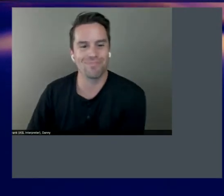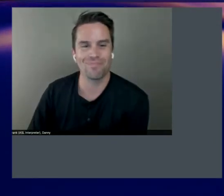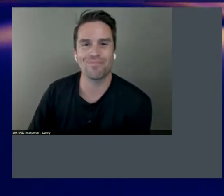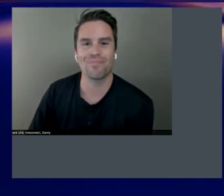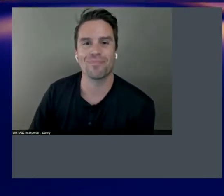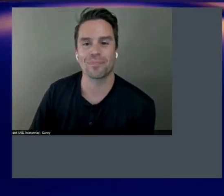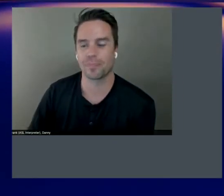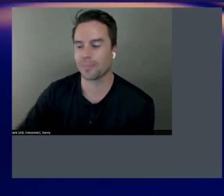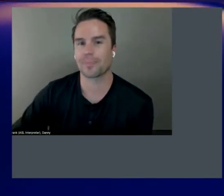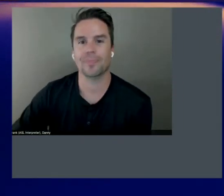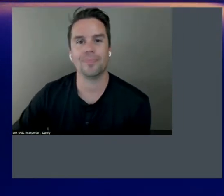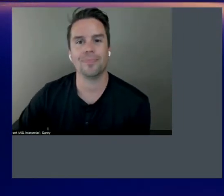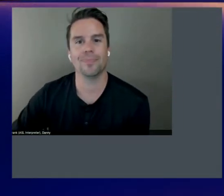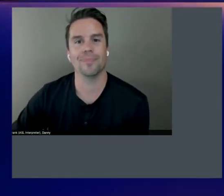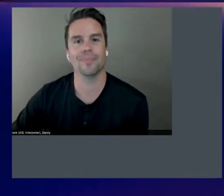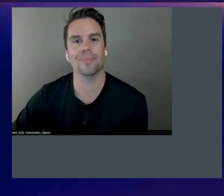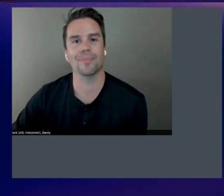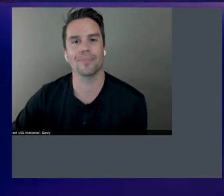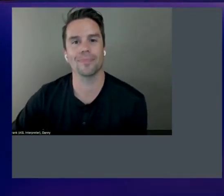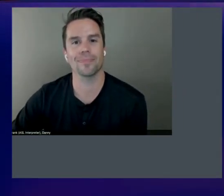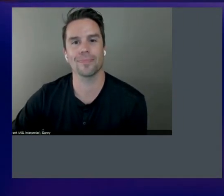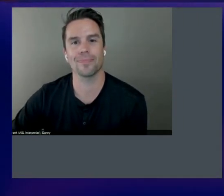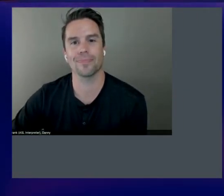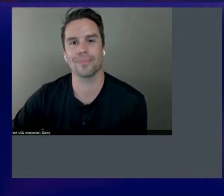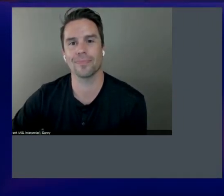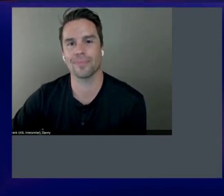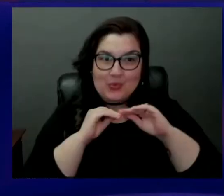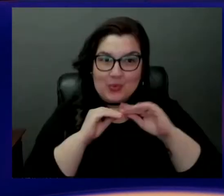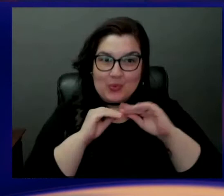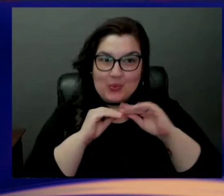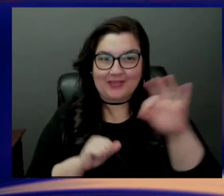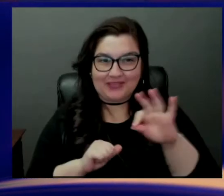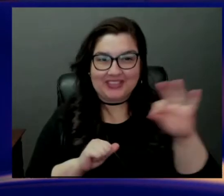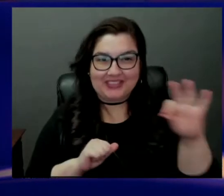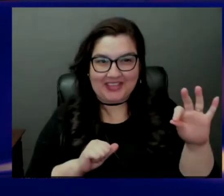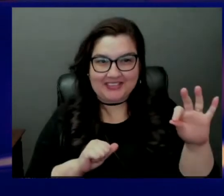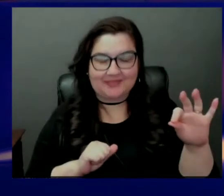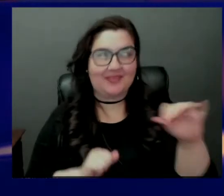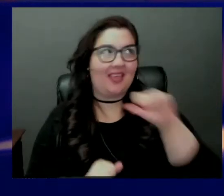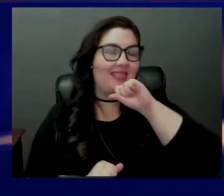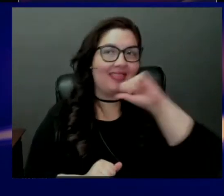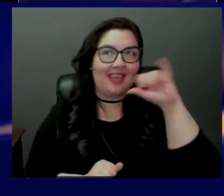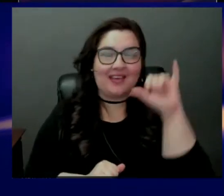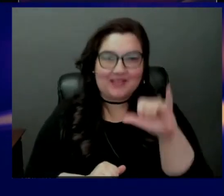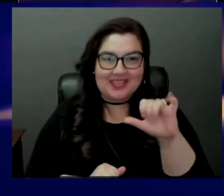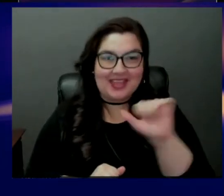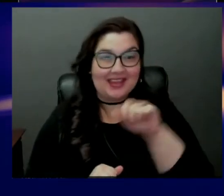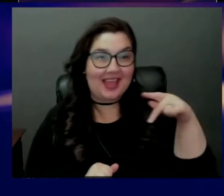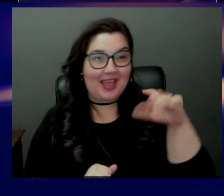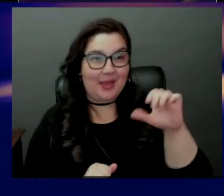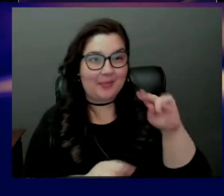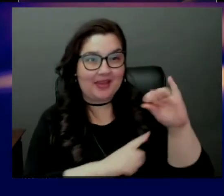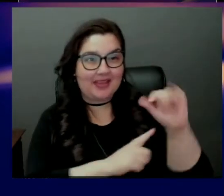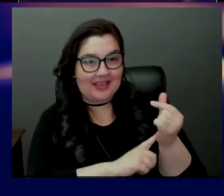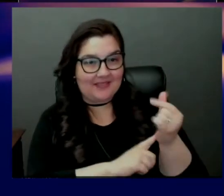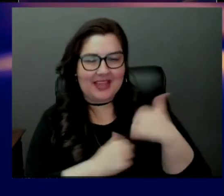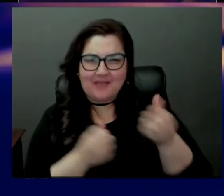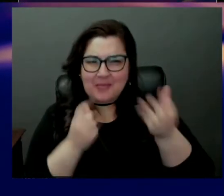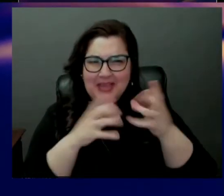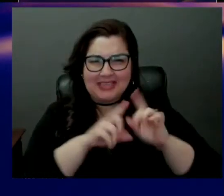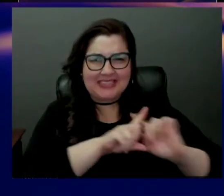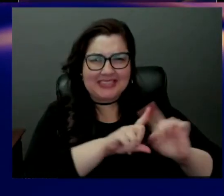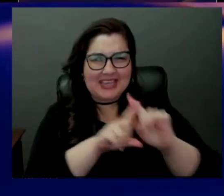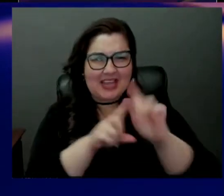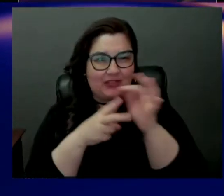feature flags is a key component of what we do. I love it. So inside of AppConfig, we have a lot of different choices of your